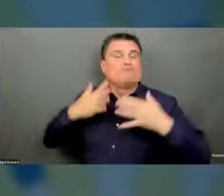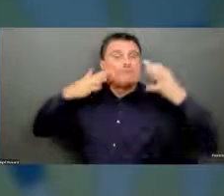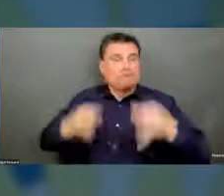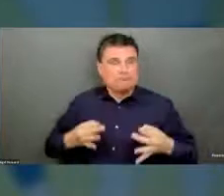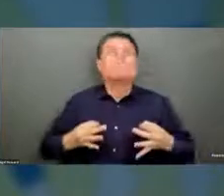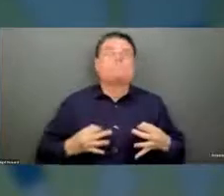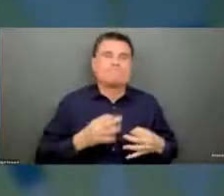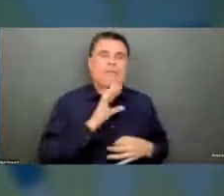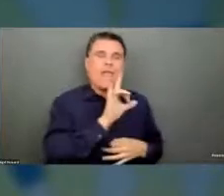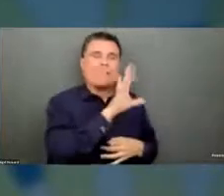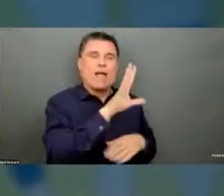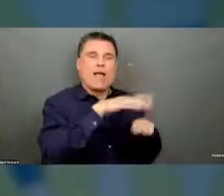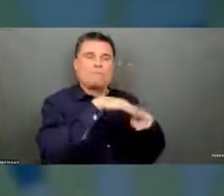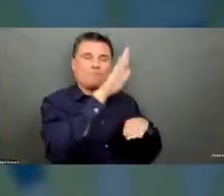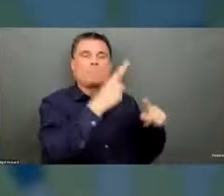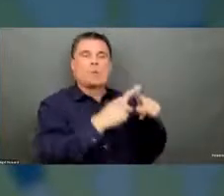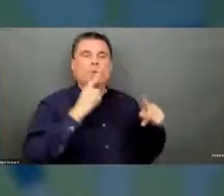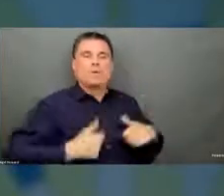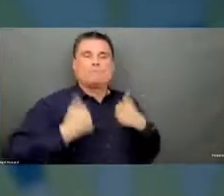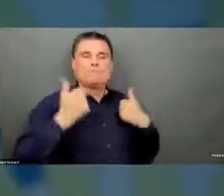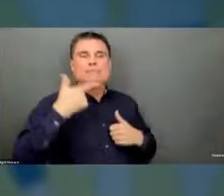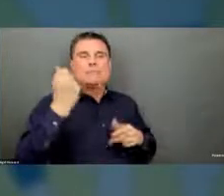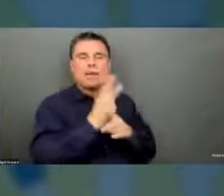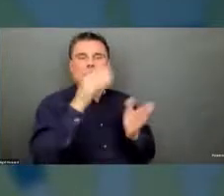who have been immunized. And